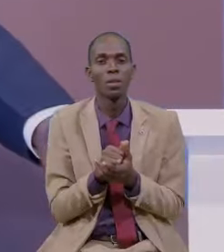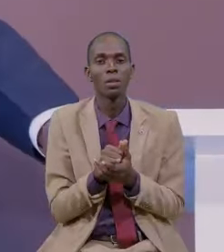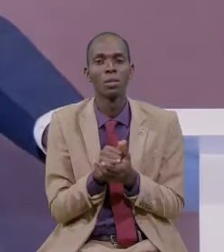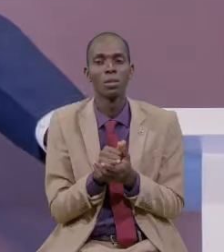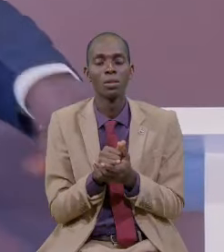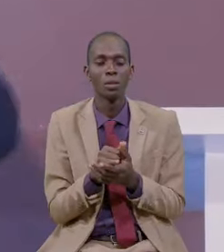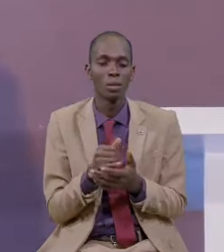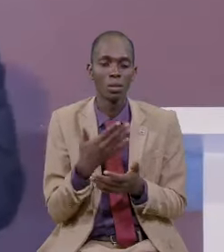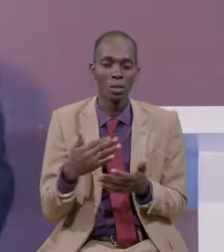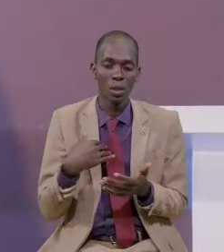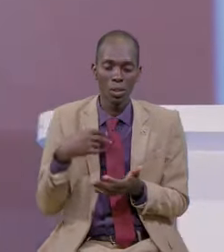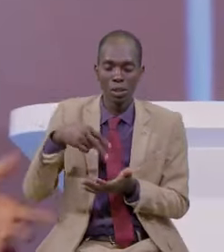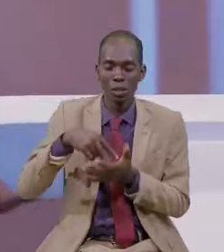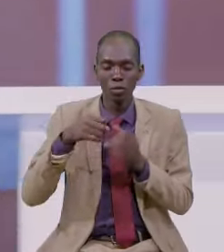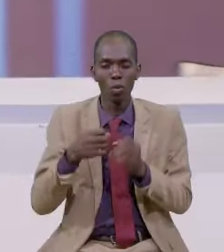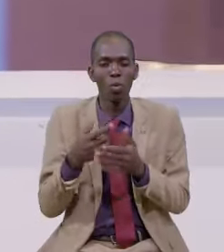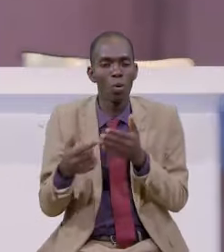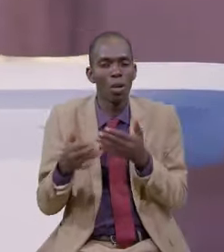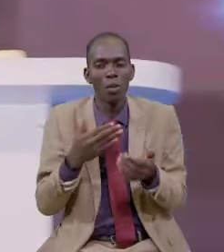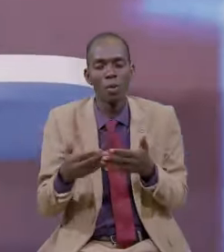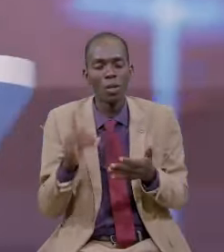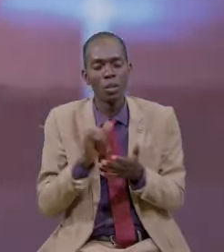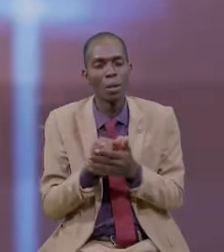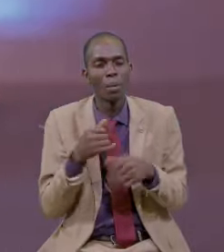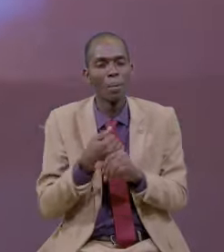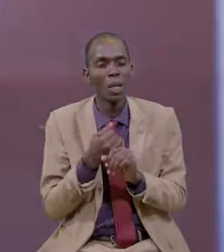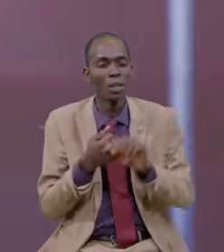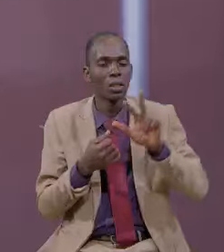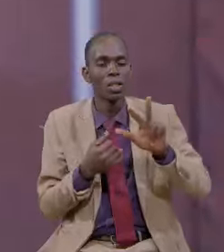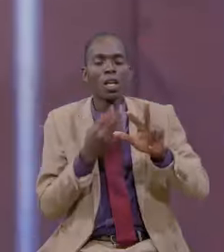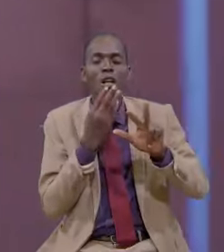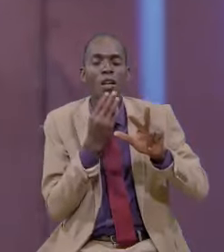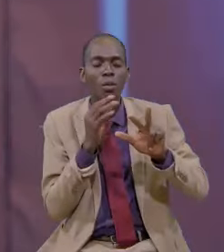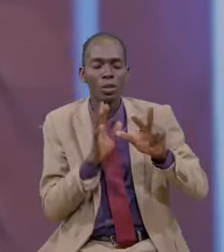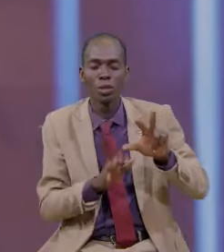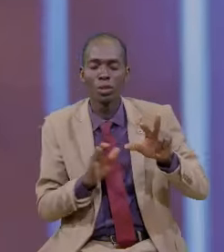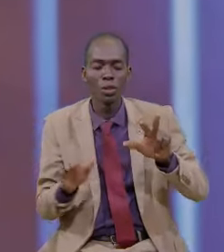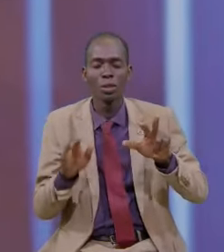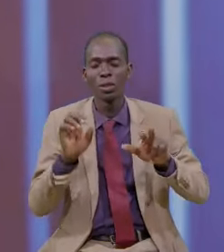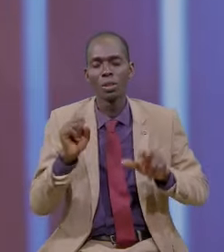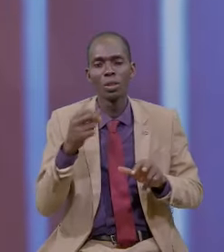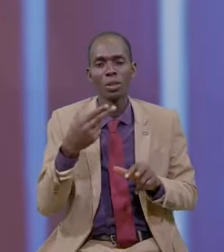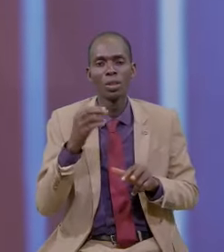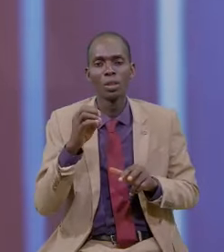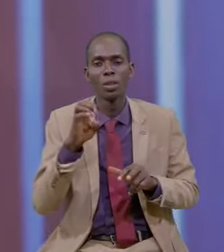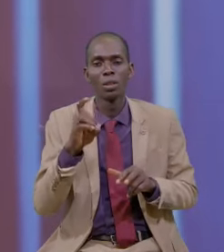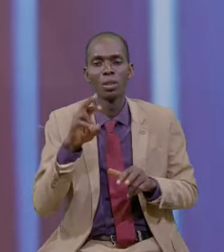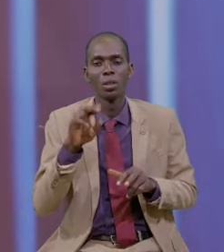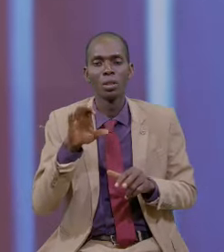firm, whatever, the faith that makes Shadrach, Abednego, Shadrach, Meshach, and Abednego to